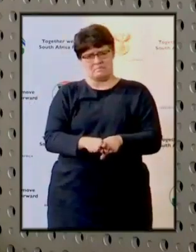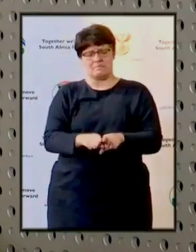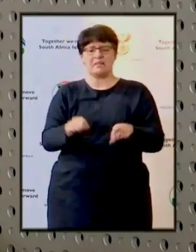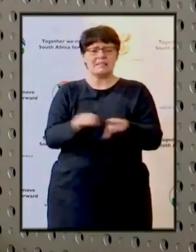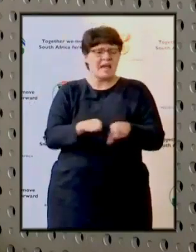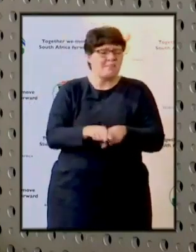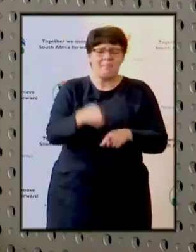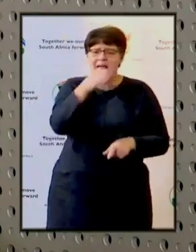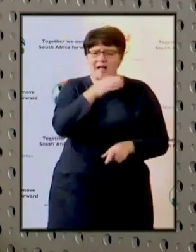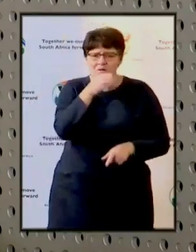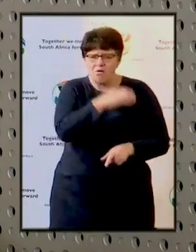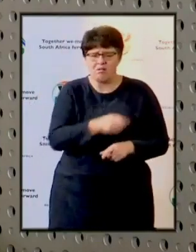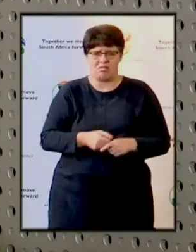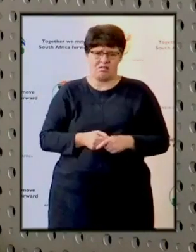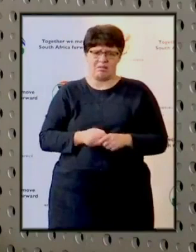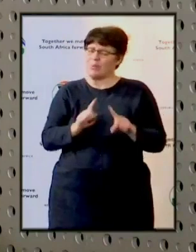alcohol, liquor,